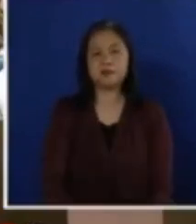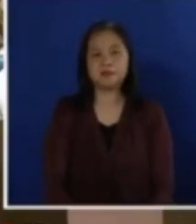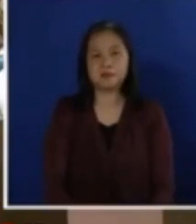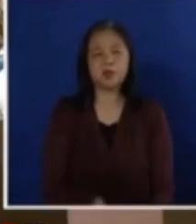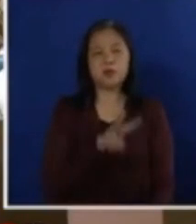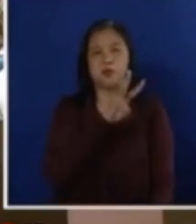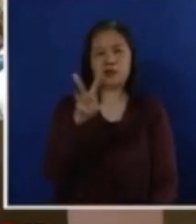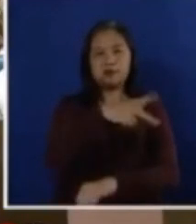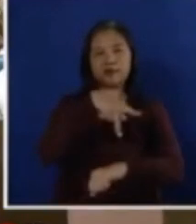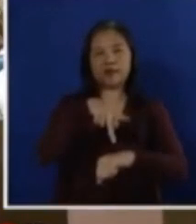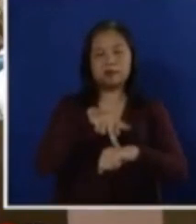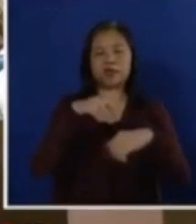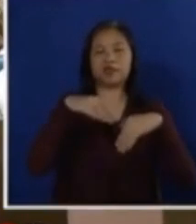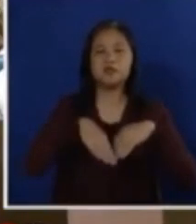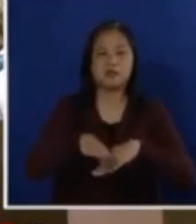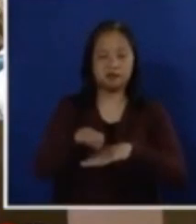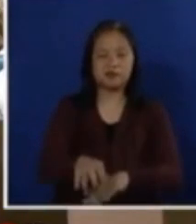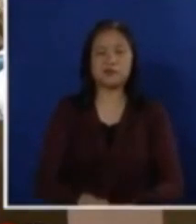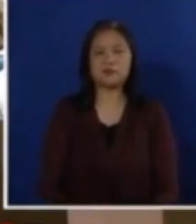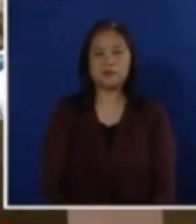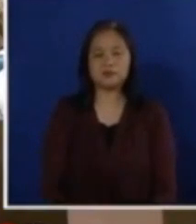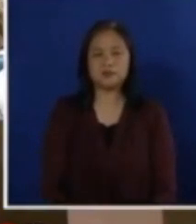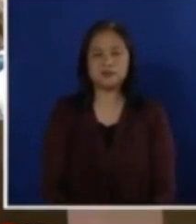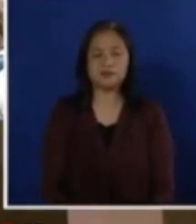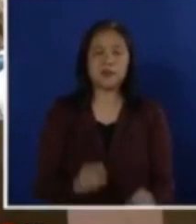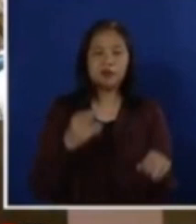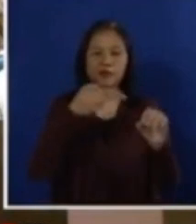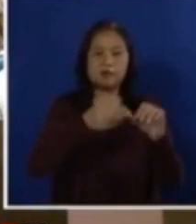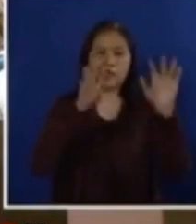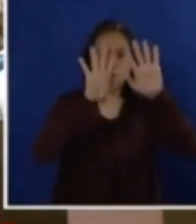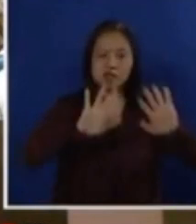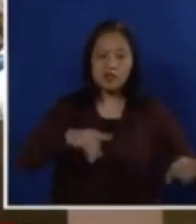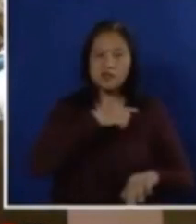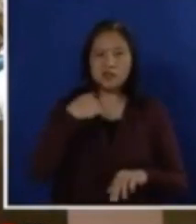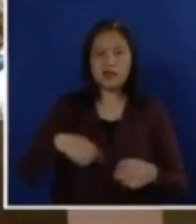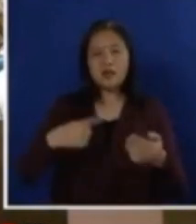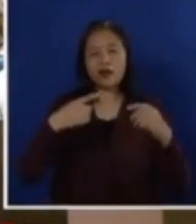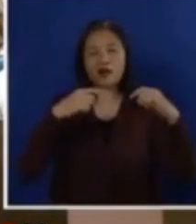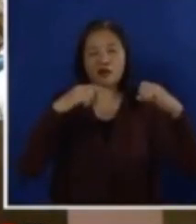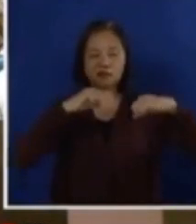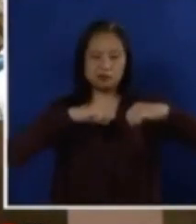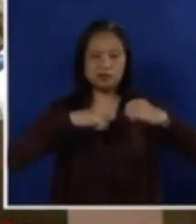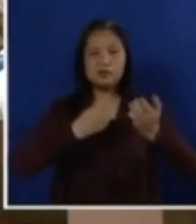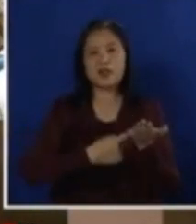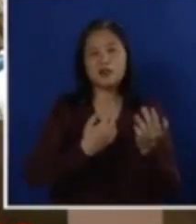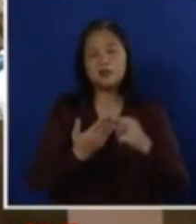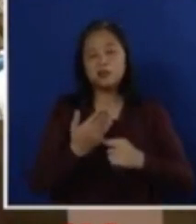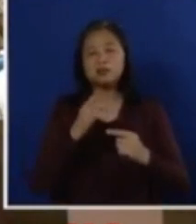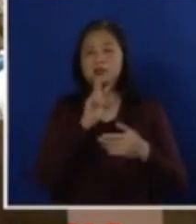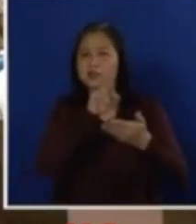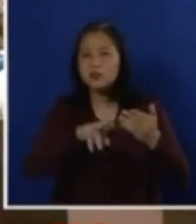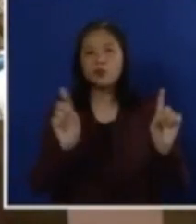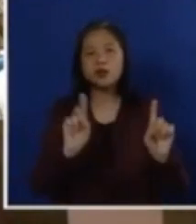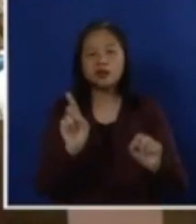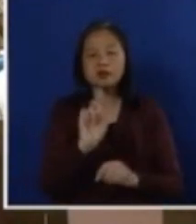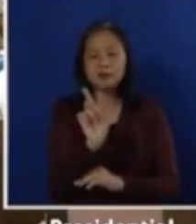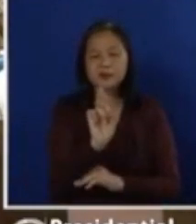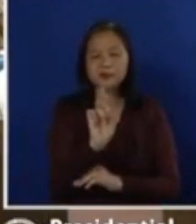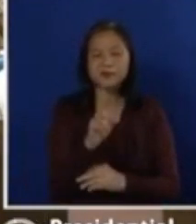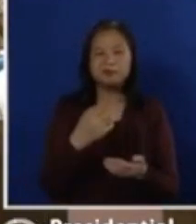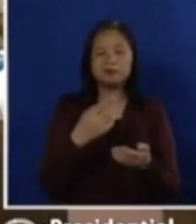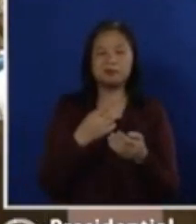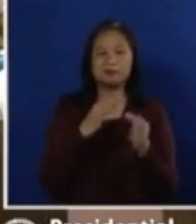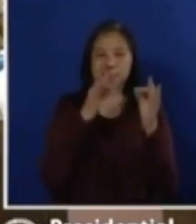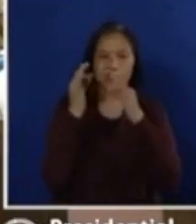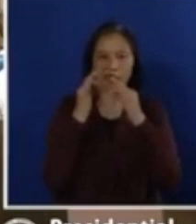West Philippine Sea. Participation in the ASEAN-China dialogue has also resulted to the draft framework